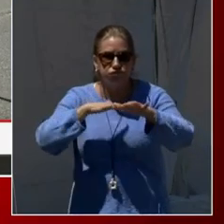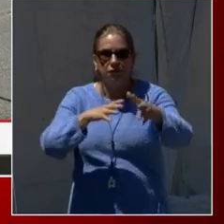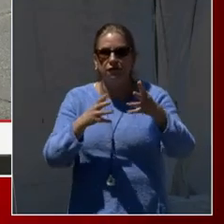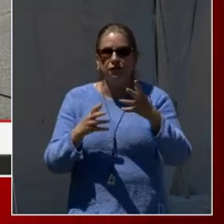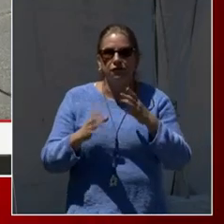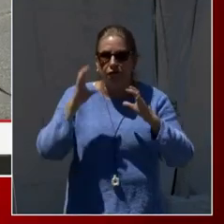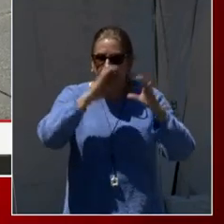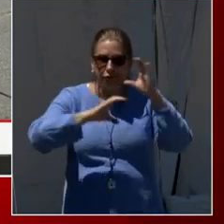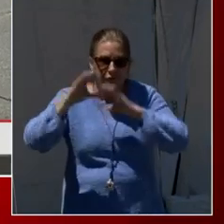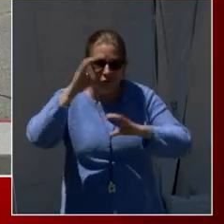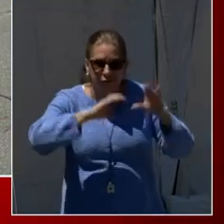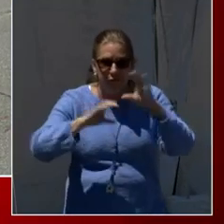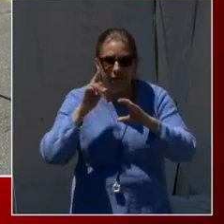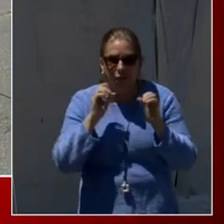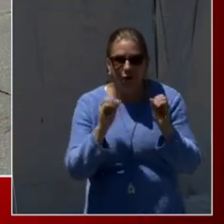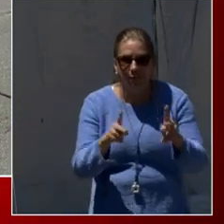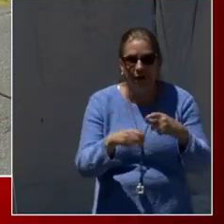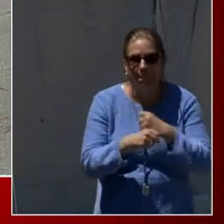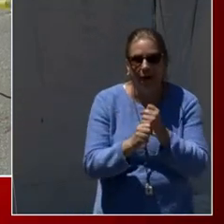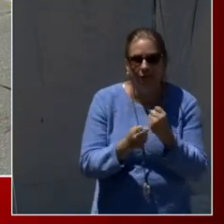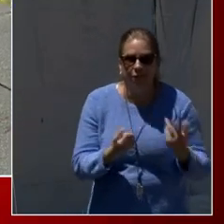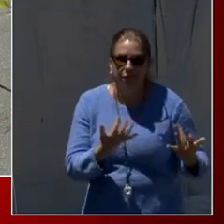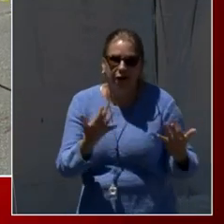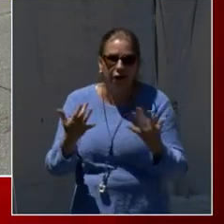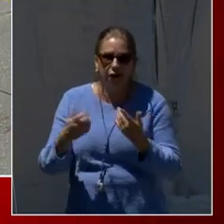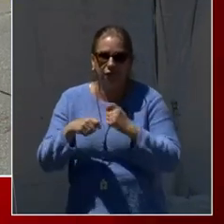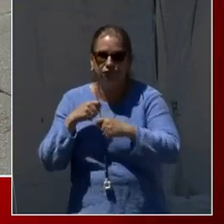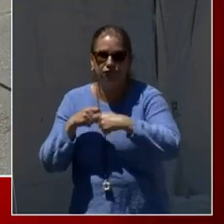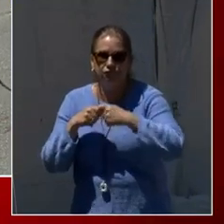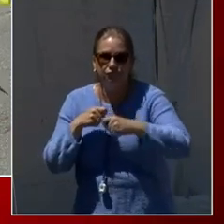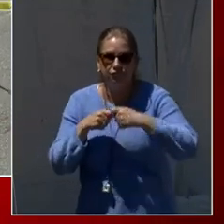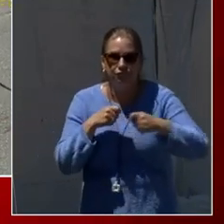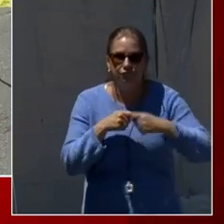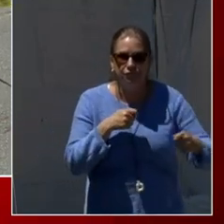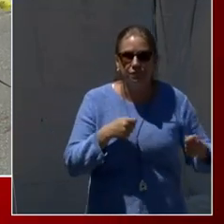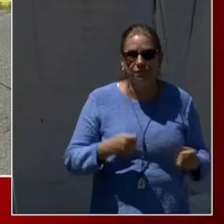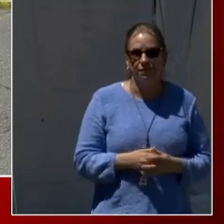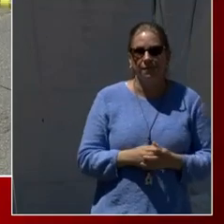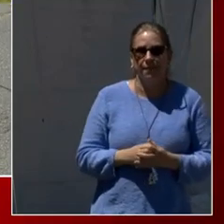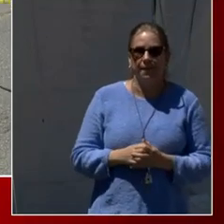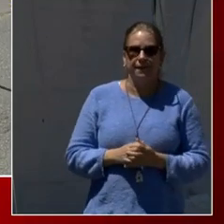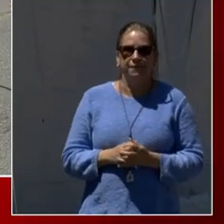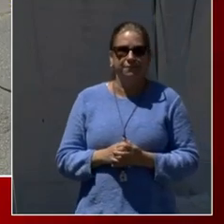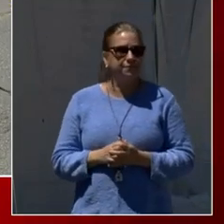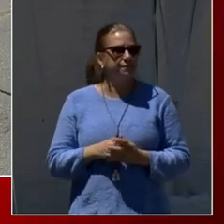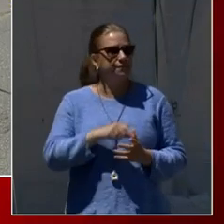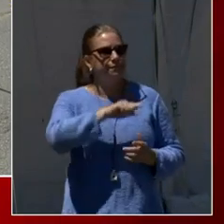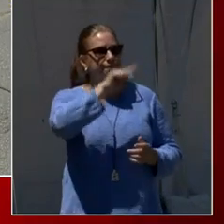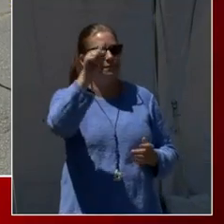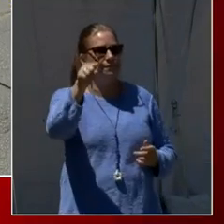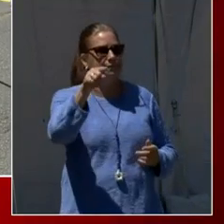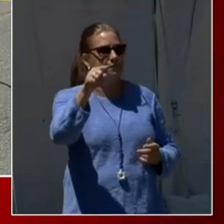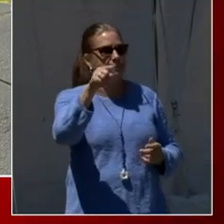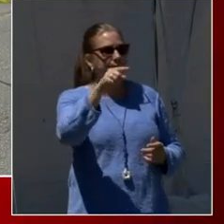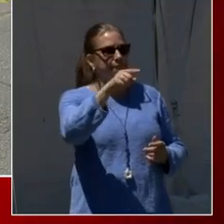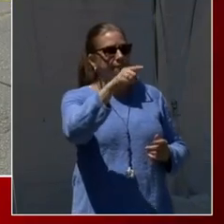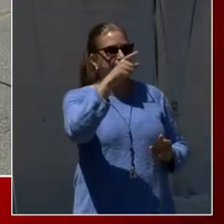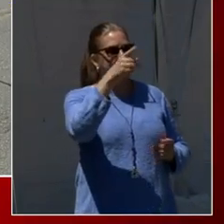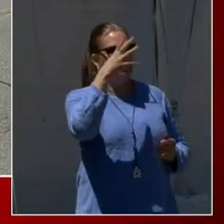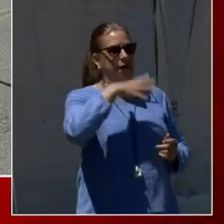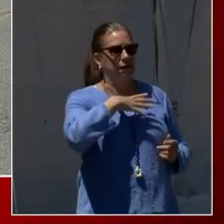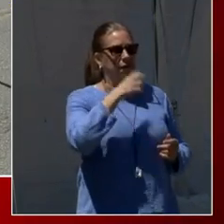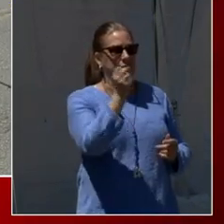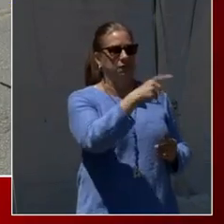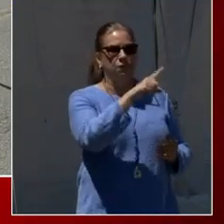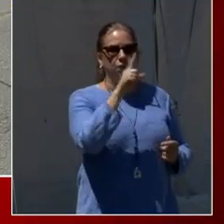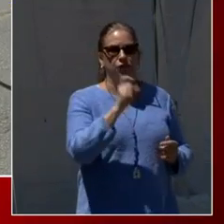significant cases. Yes, Martin. This is real quick, there was another question just about the timing of the curfew tomorrow. Since the primary